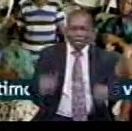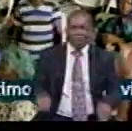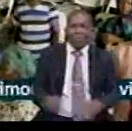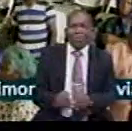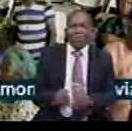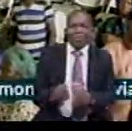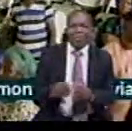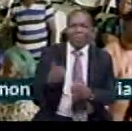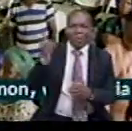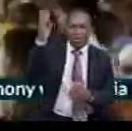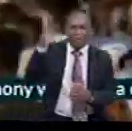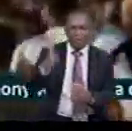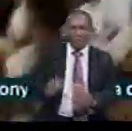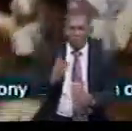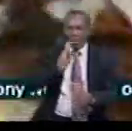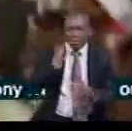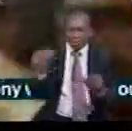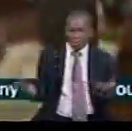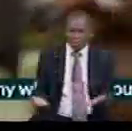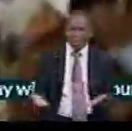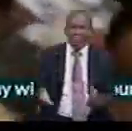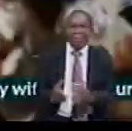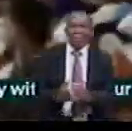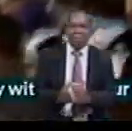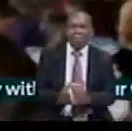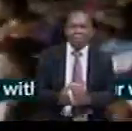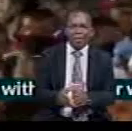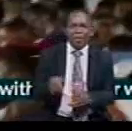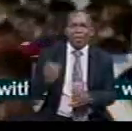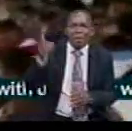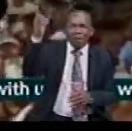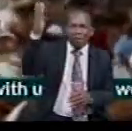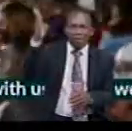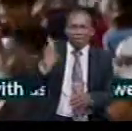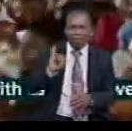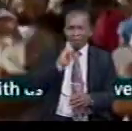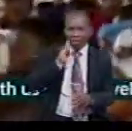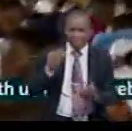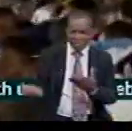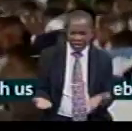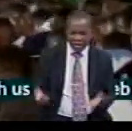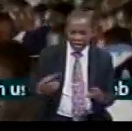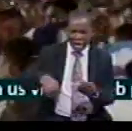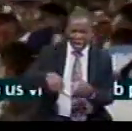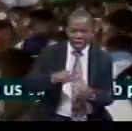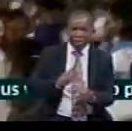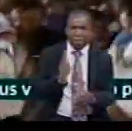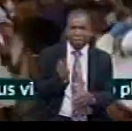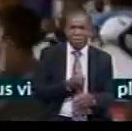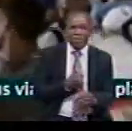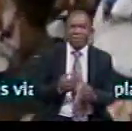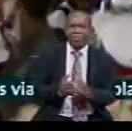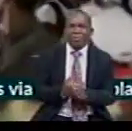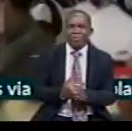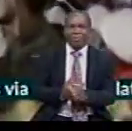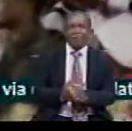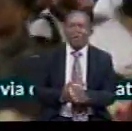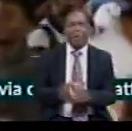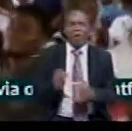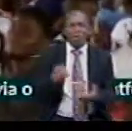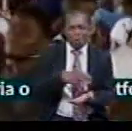midst to heal. God is moving in our midst to heal. Orchestra.